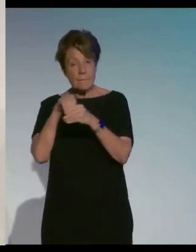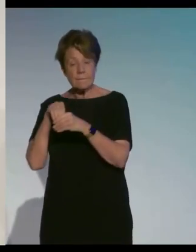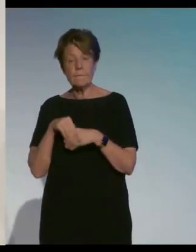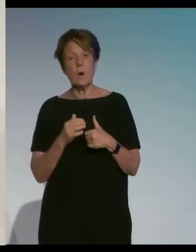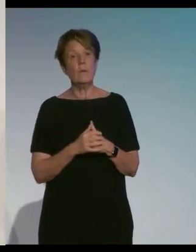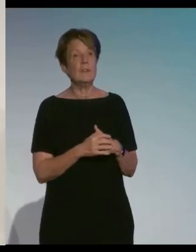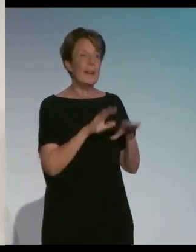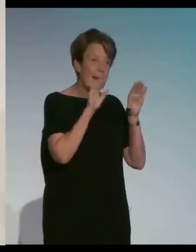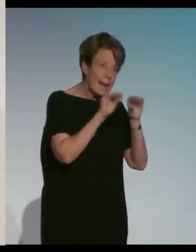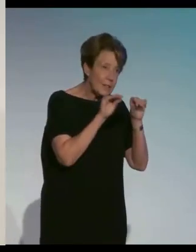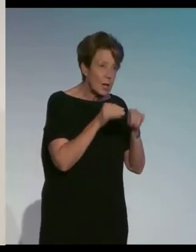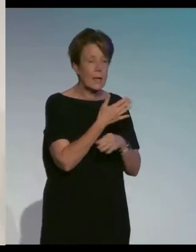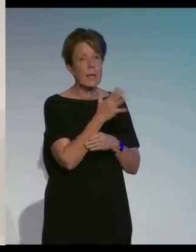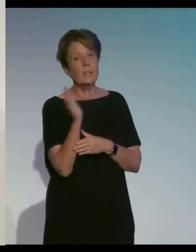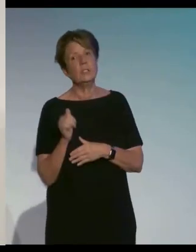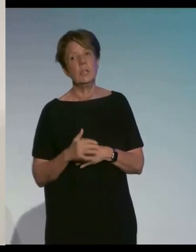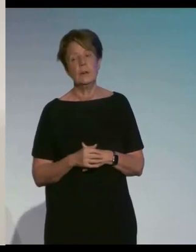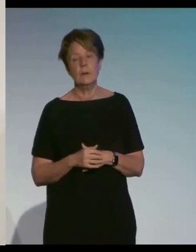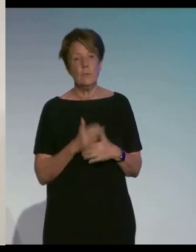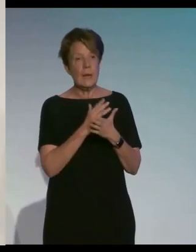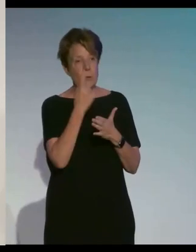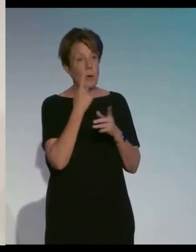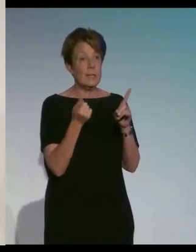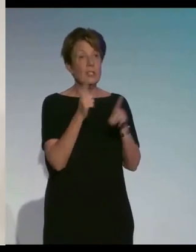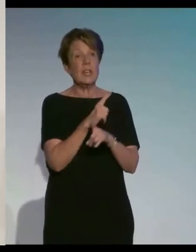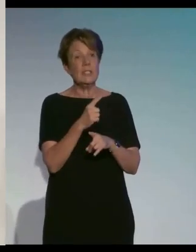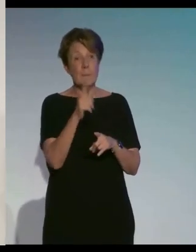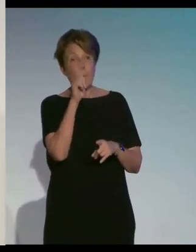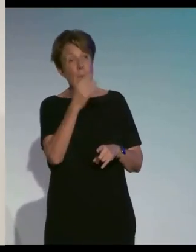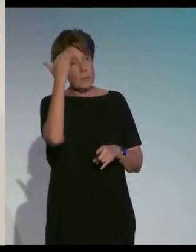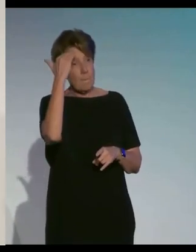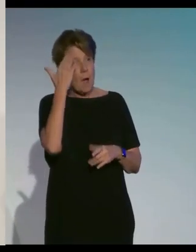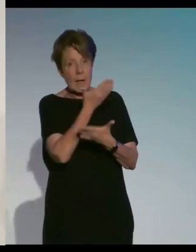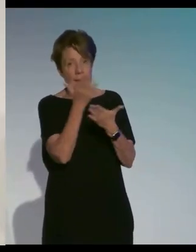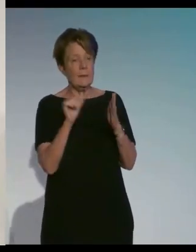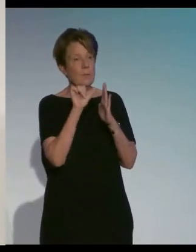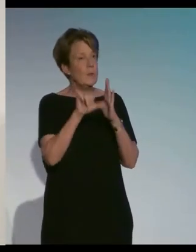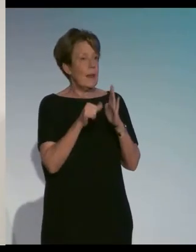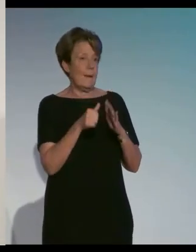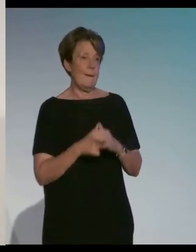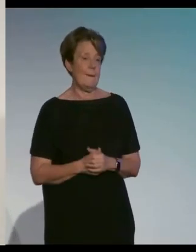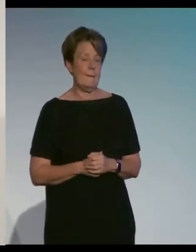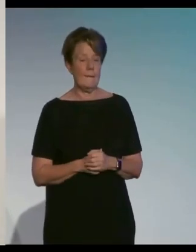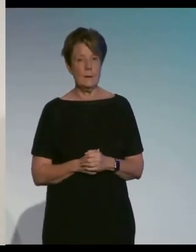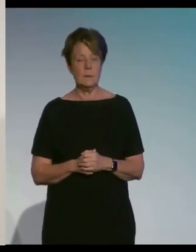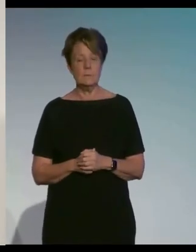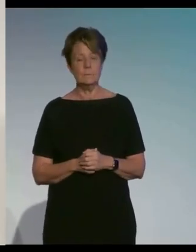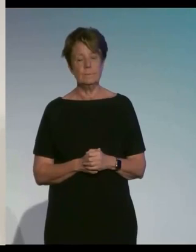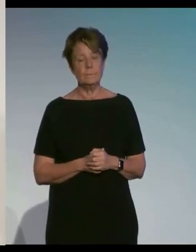sensitizing, educating, basically trying to change the mindset of the people in Sri Lanka, because no